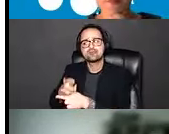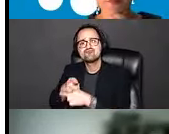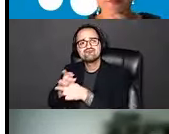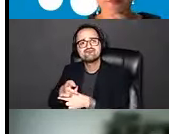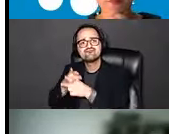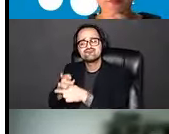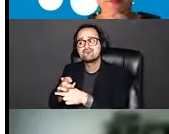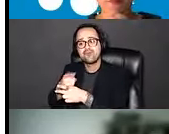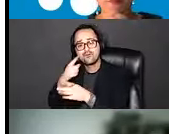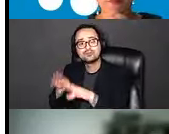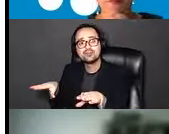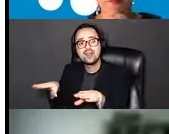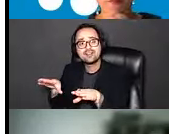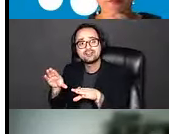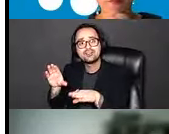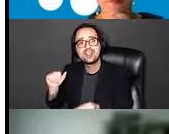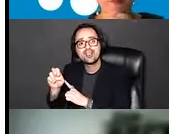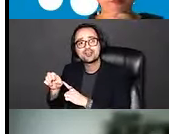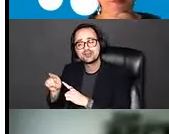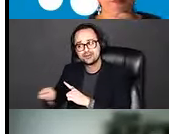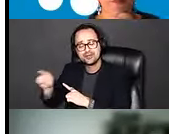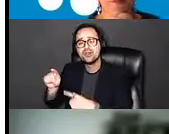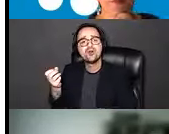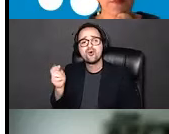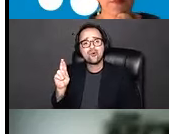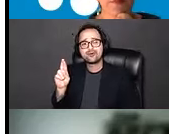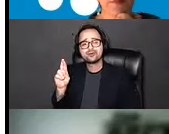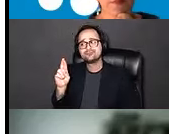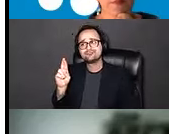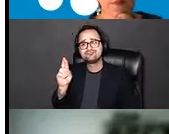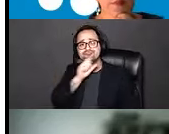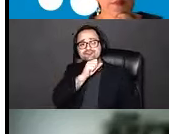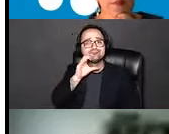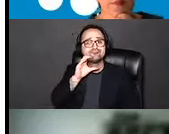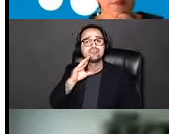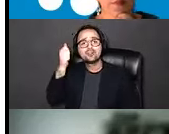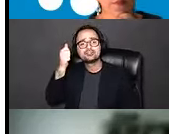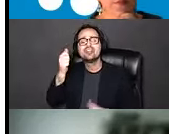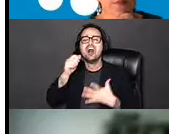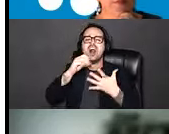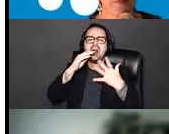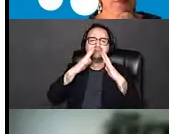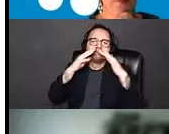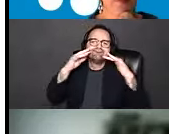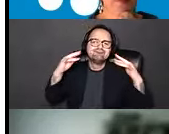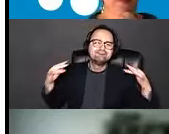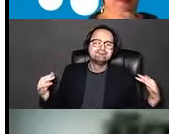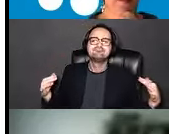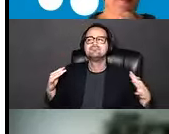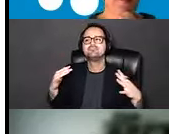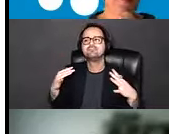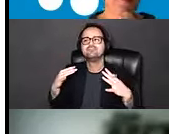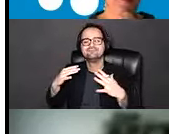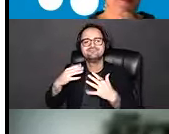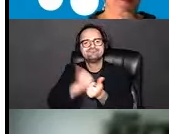the child care for their younger children, or elder care for their older children, all the things that every